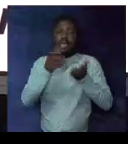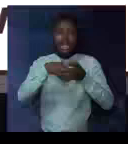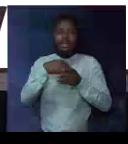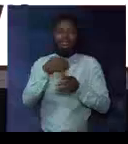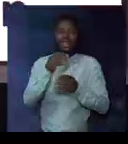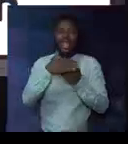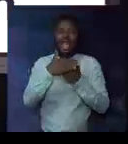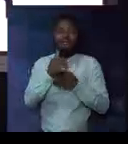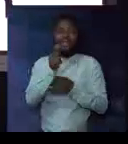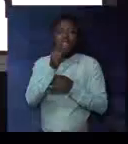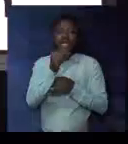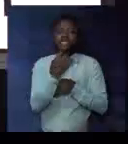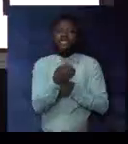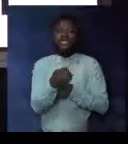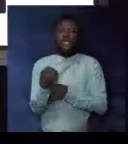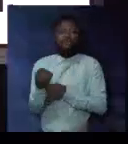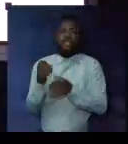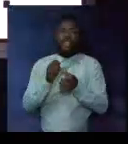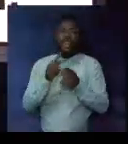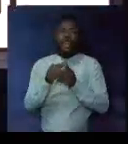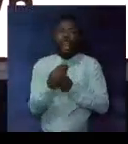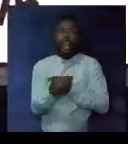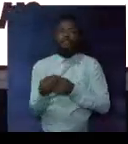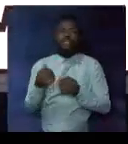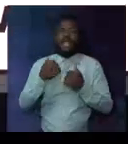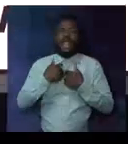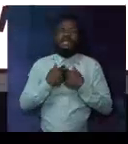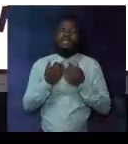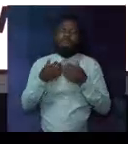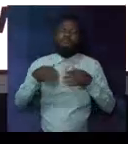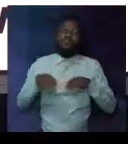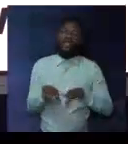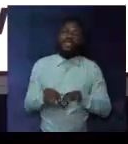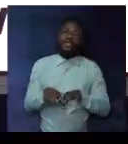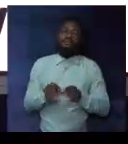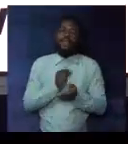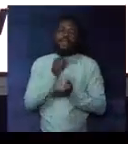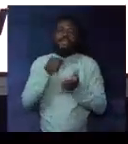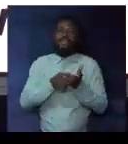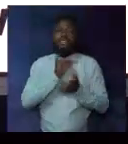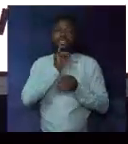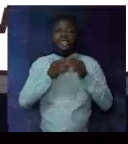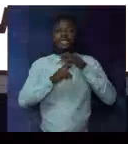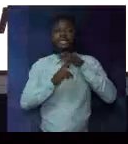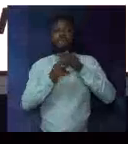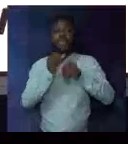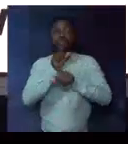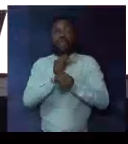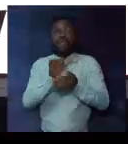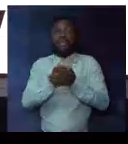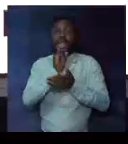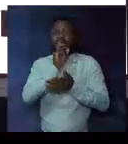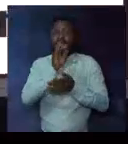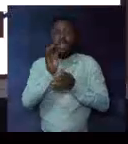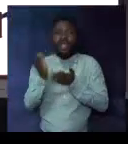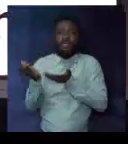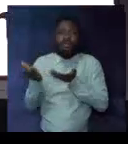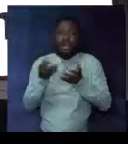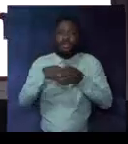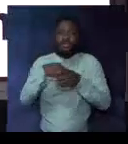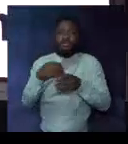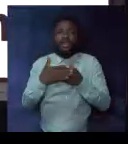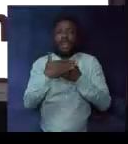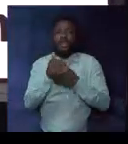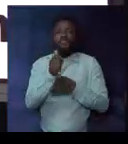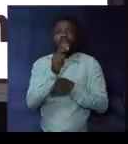out after an equipment or object has broken down. This is repair work that is carried